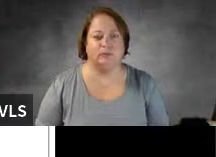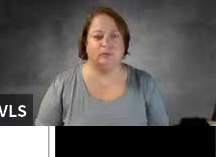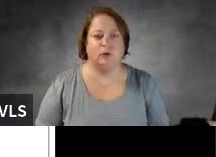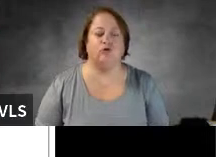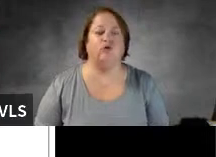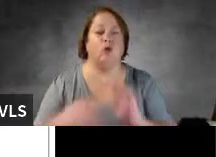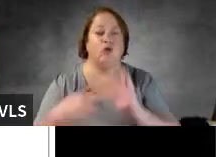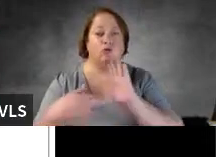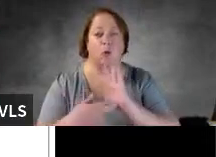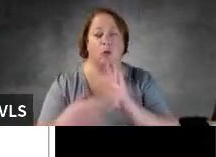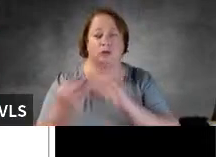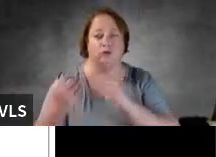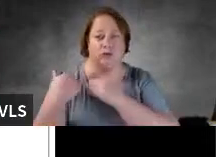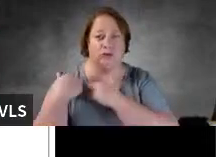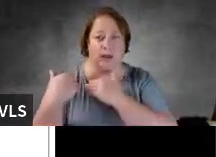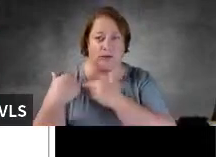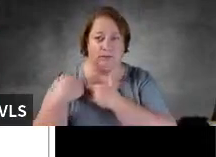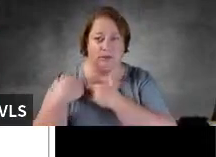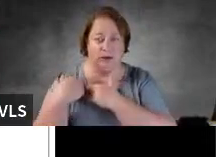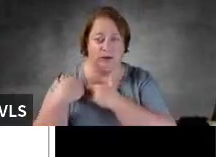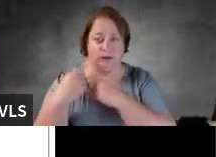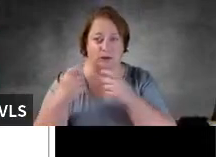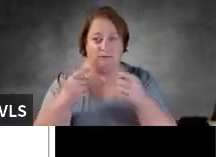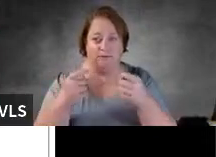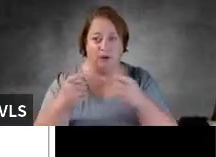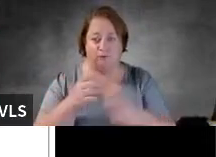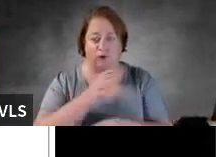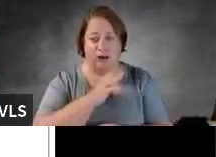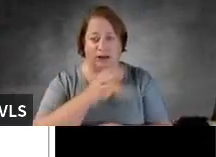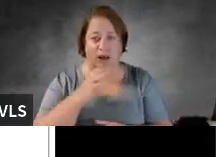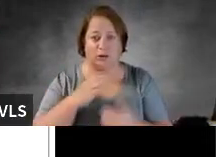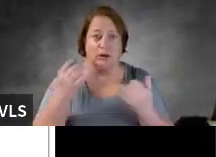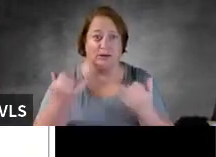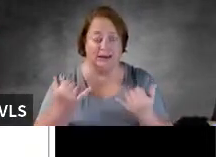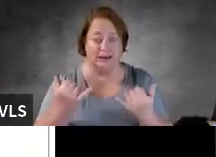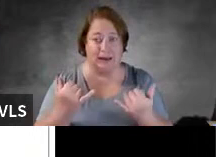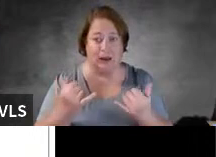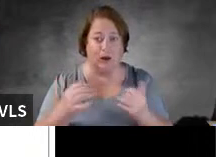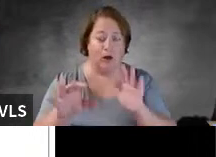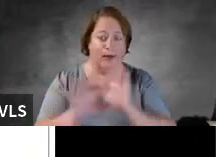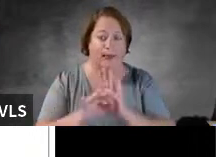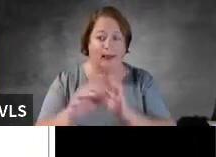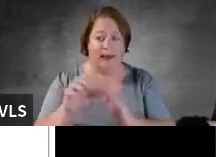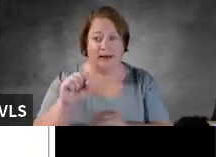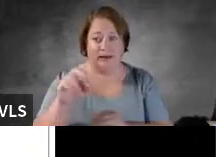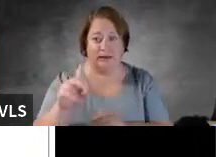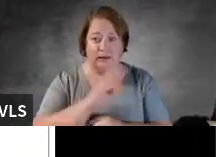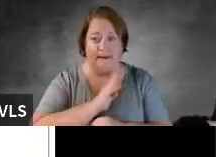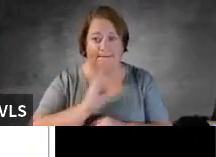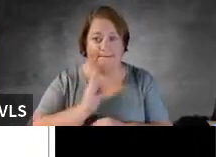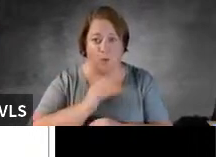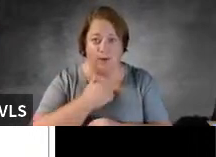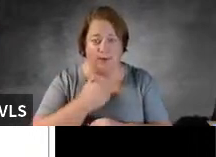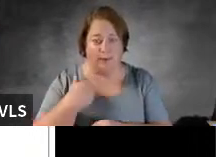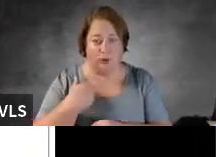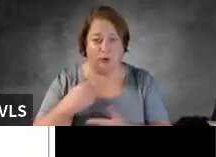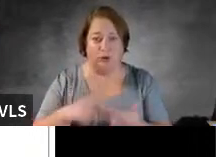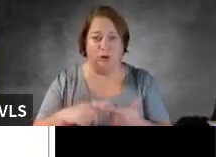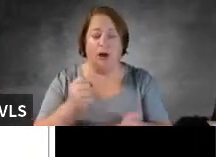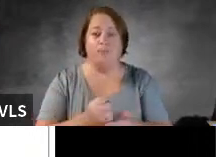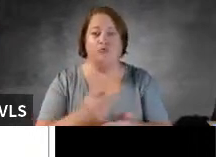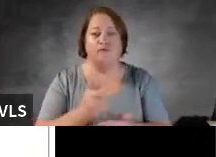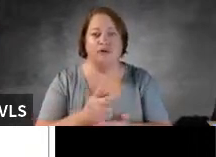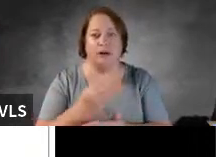And so the roles and responsibilities of the governing council today are electing the SSD board members, approving